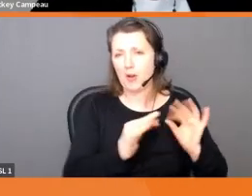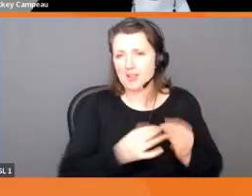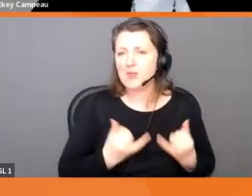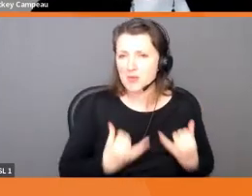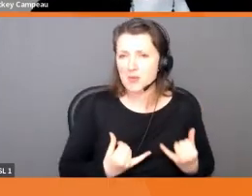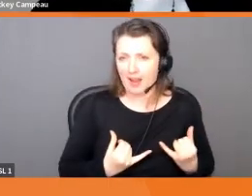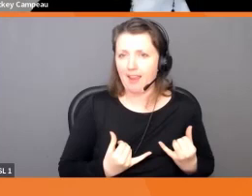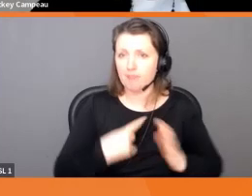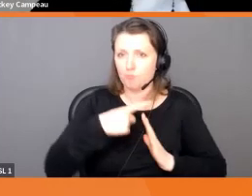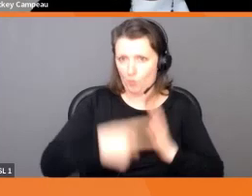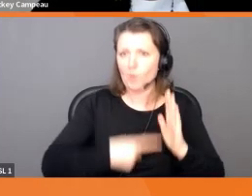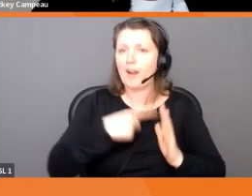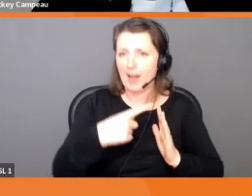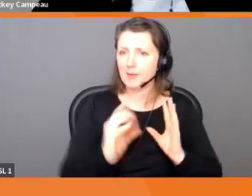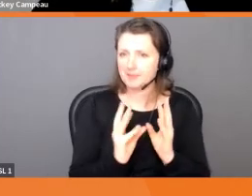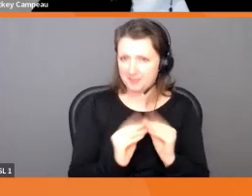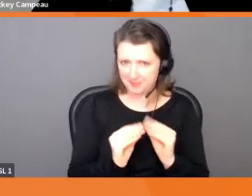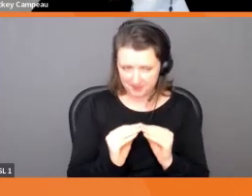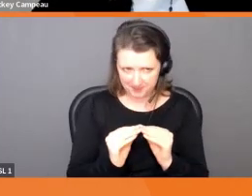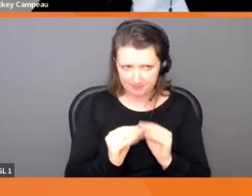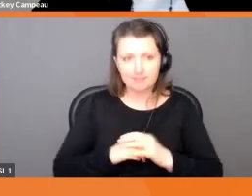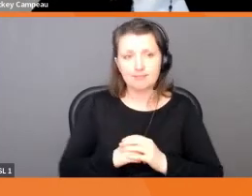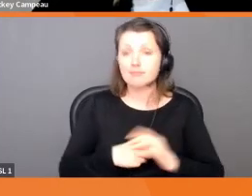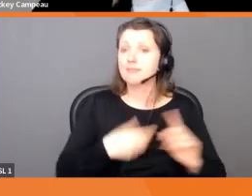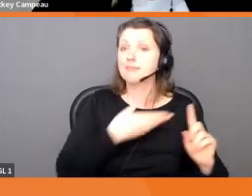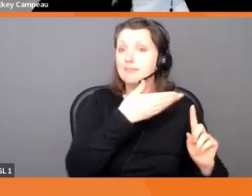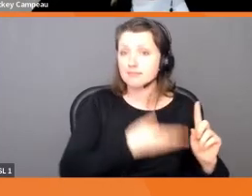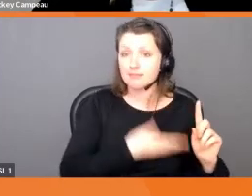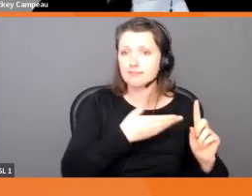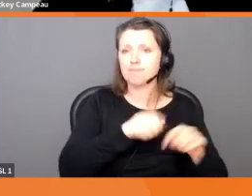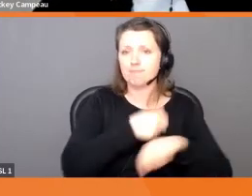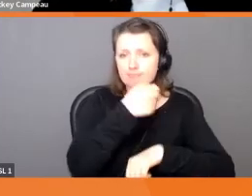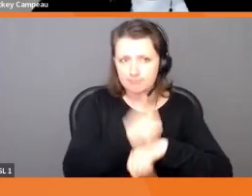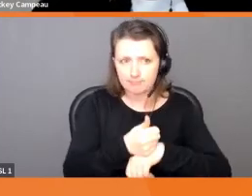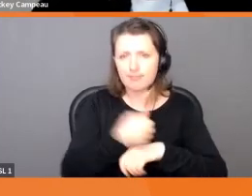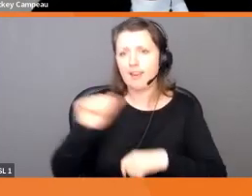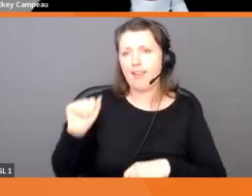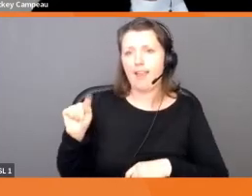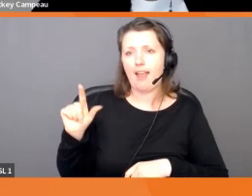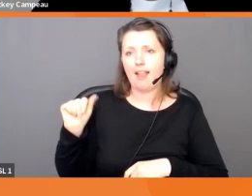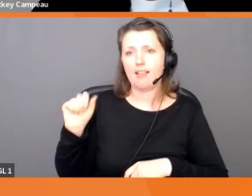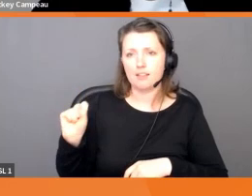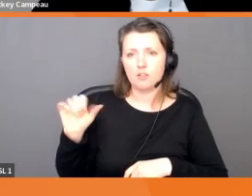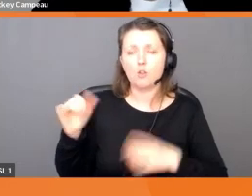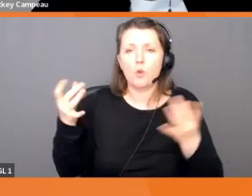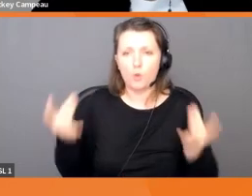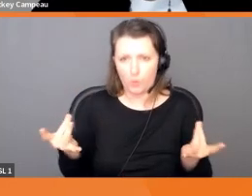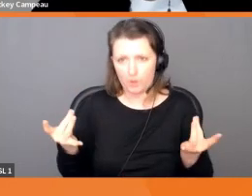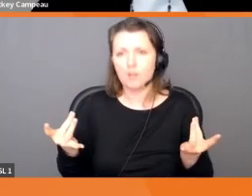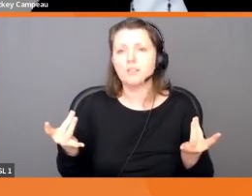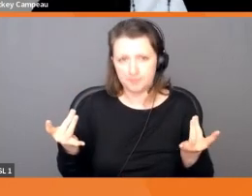hour-long session with Denise. Denise is the founder, as I mentioned, of Atlas Yoga Studio and School.